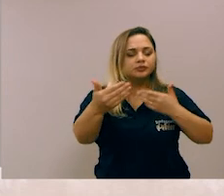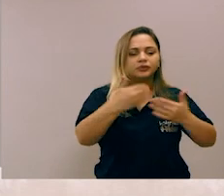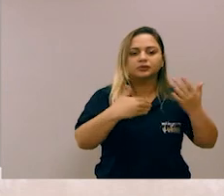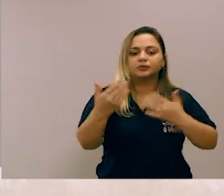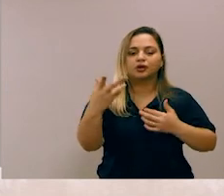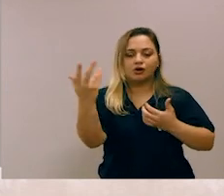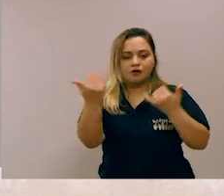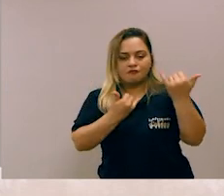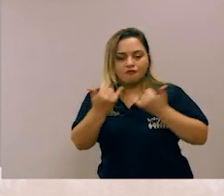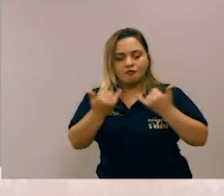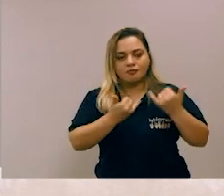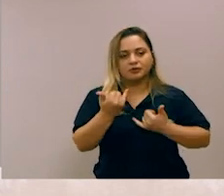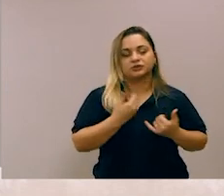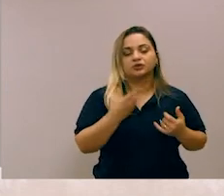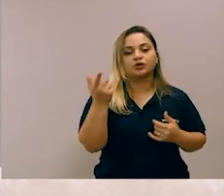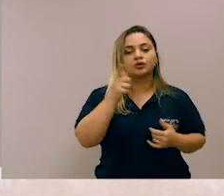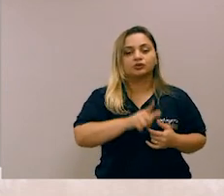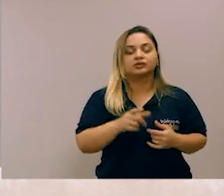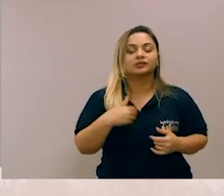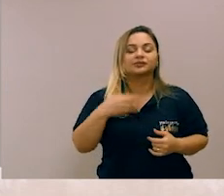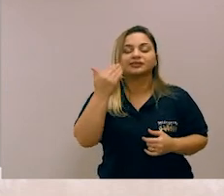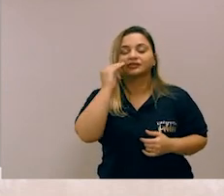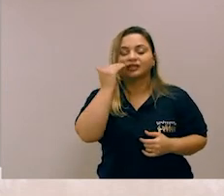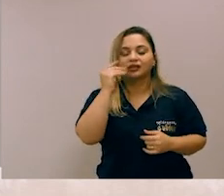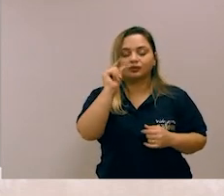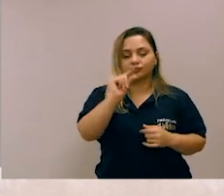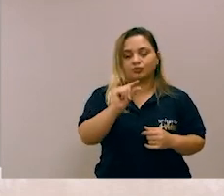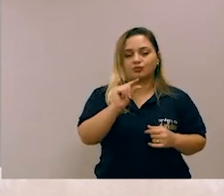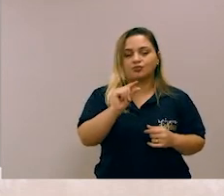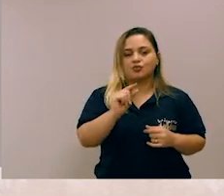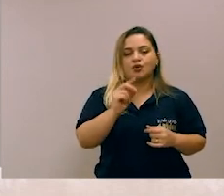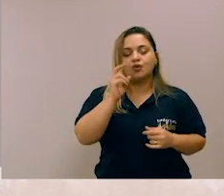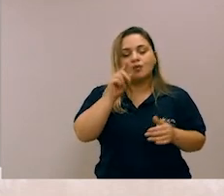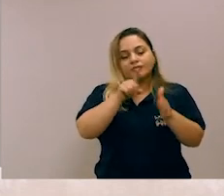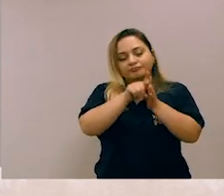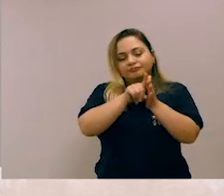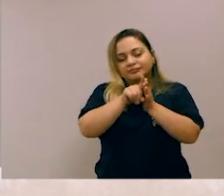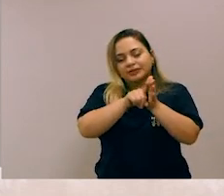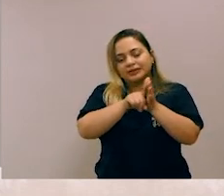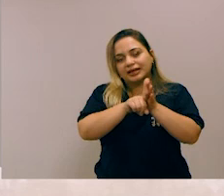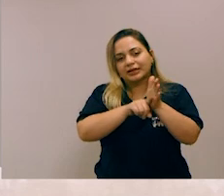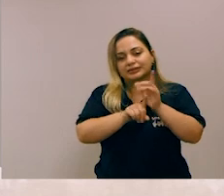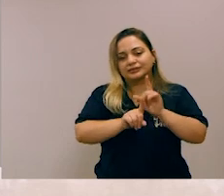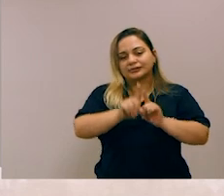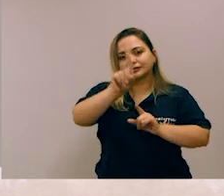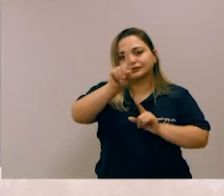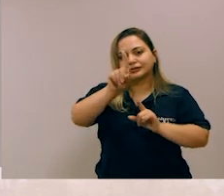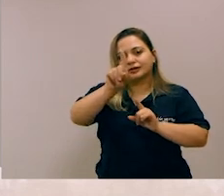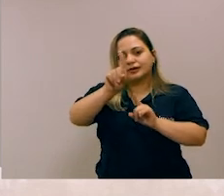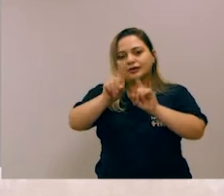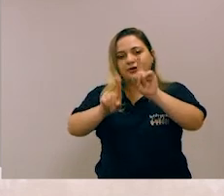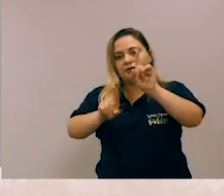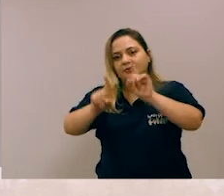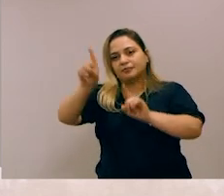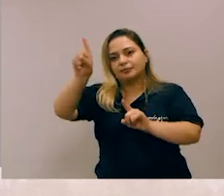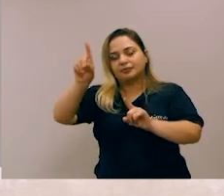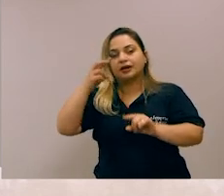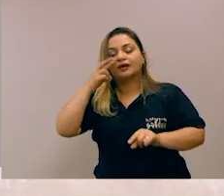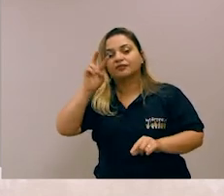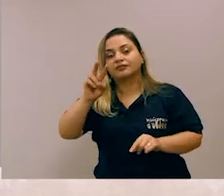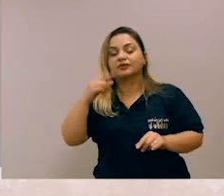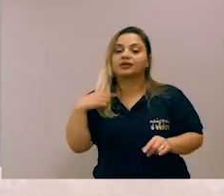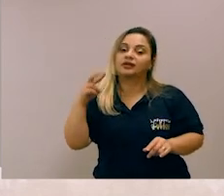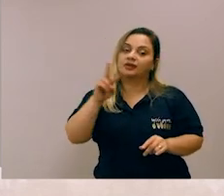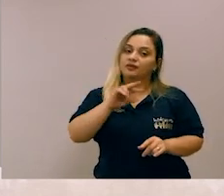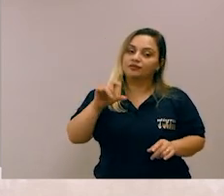through the teams that went to the field, and we had a little notion of the situation. It is